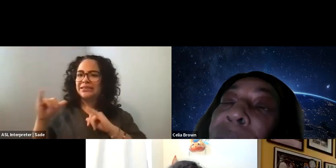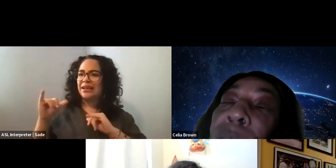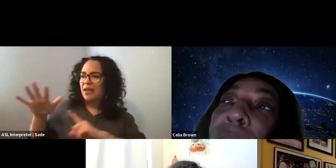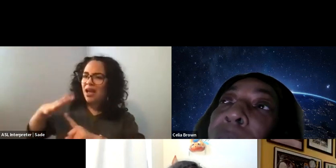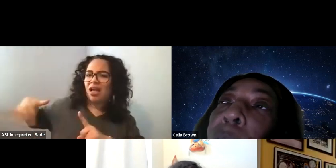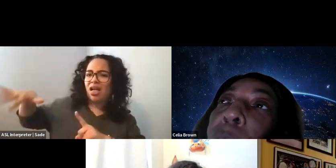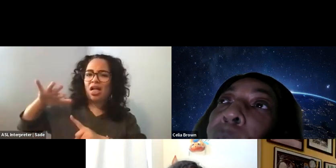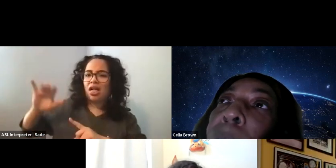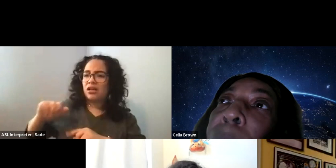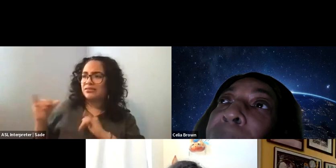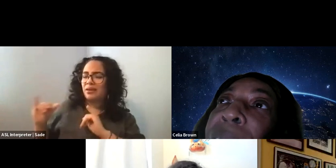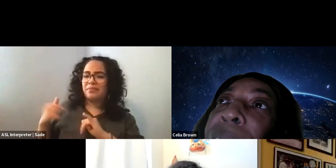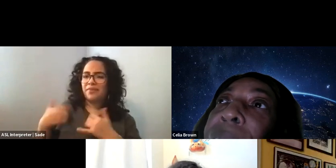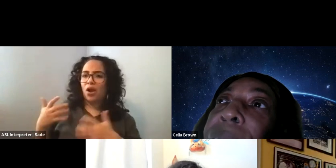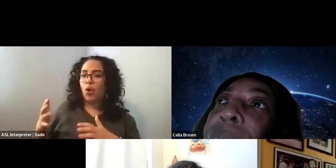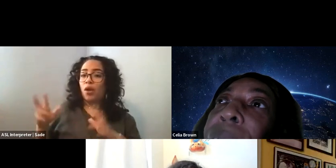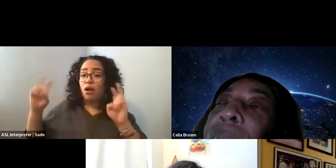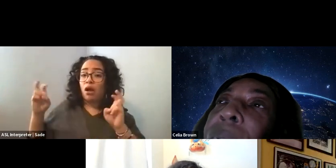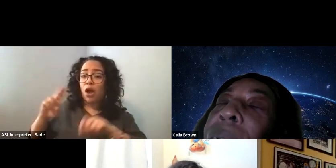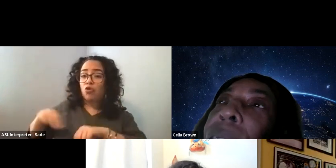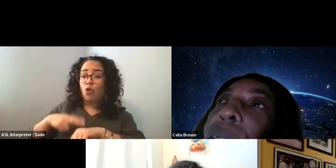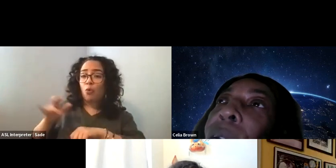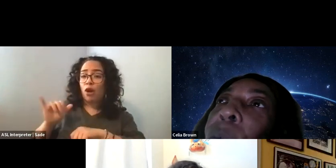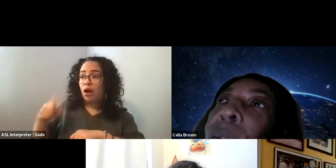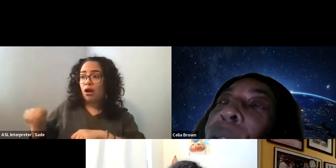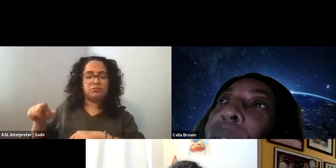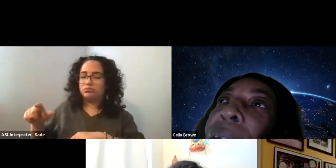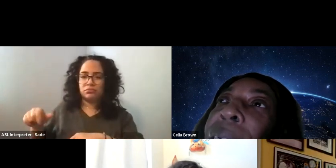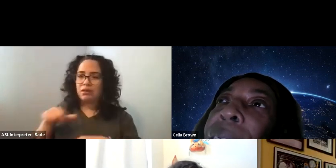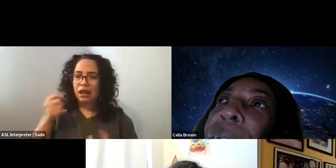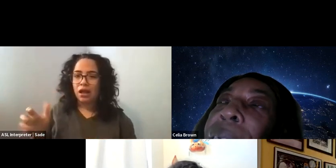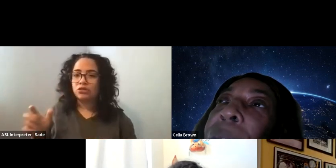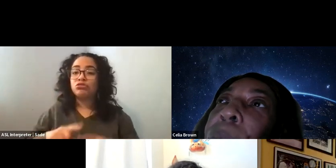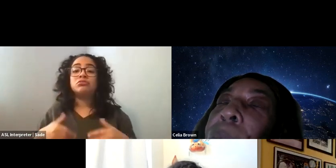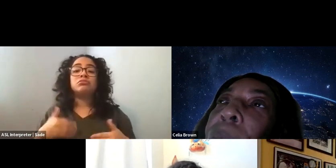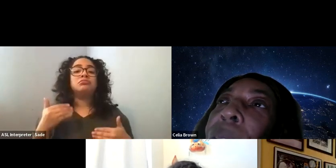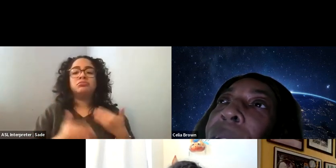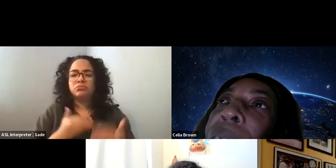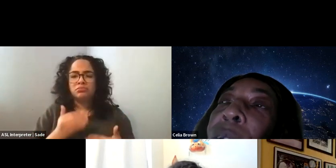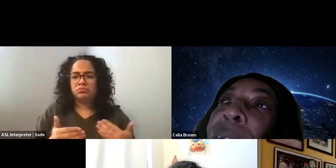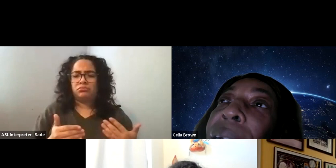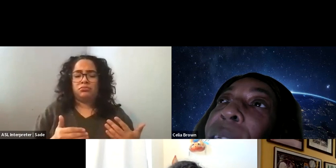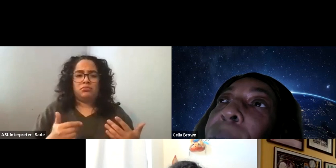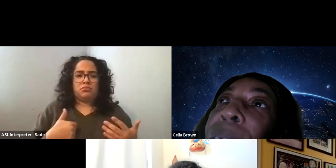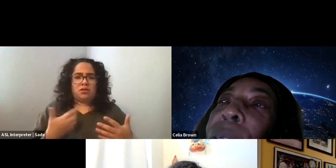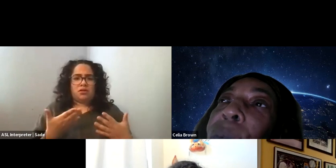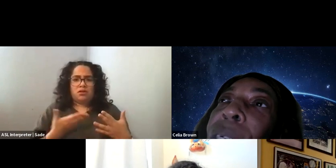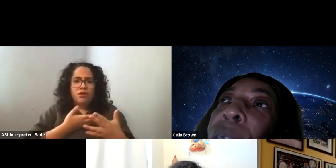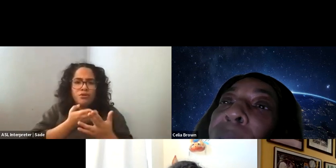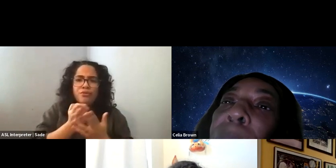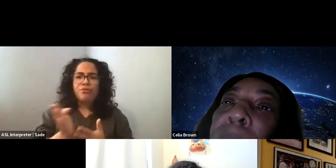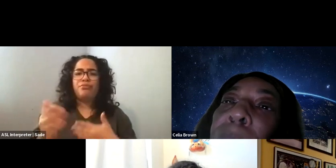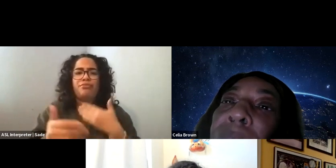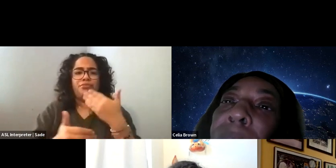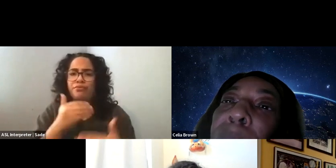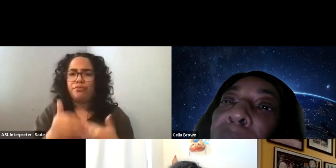whatever quote normal means. So I went through that and, you know, I got to meet some really